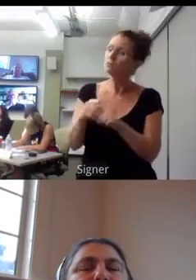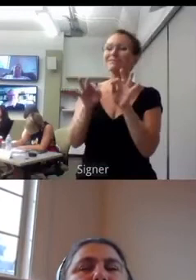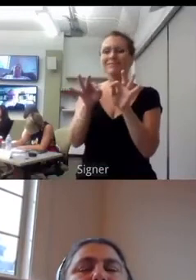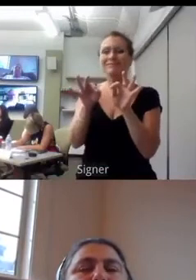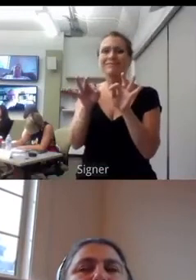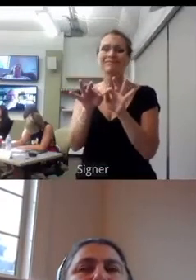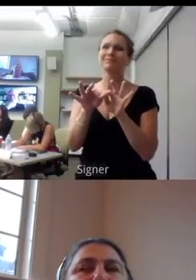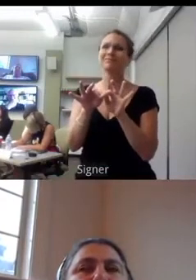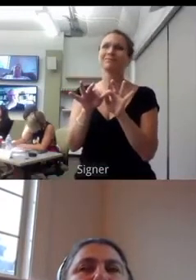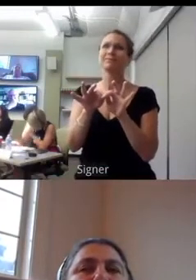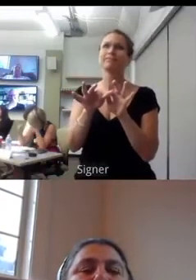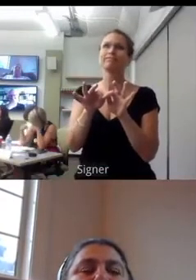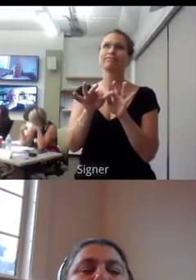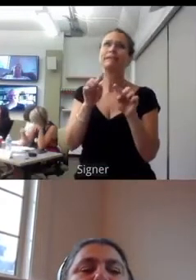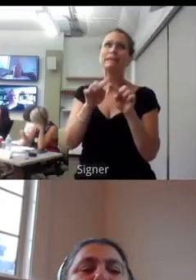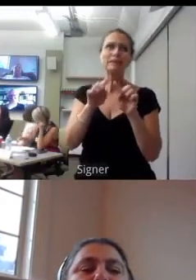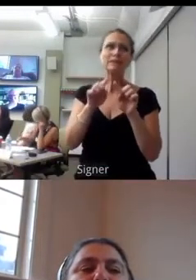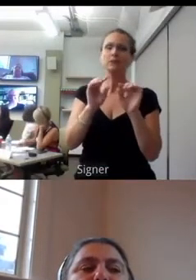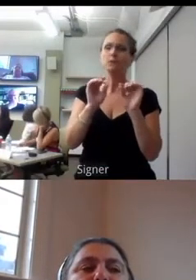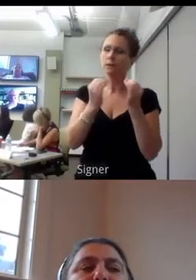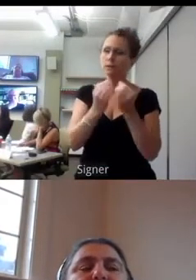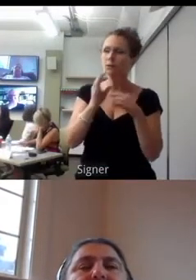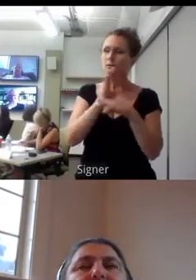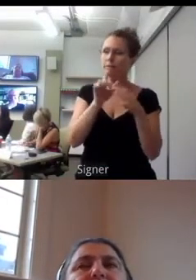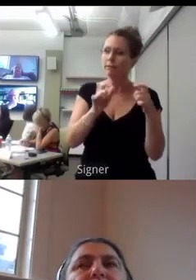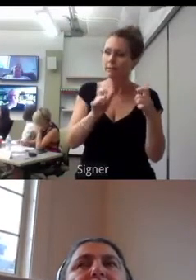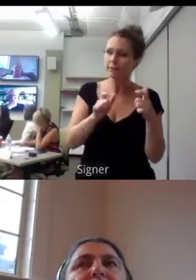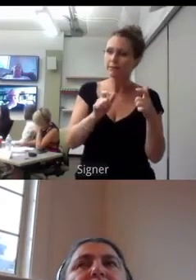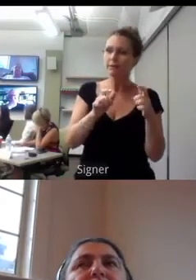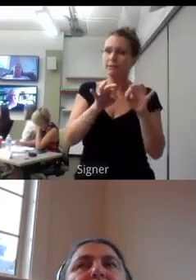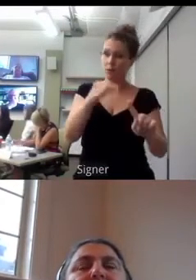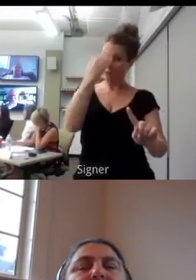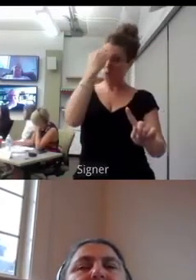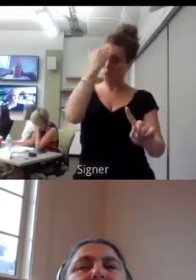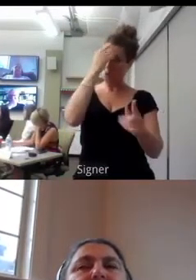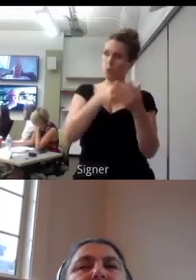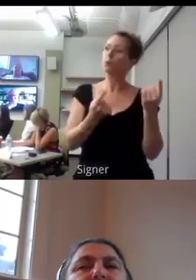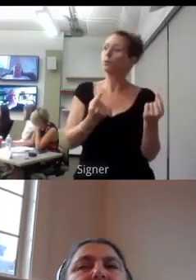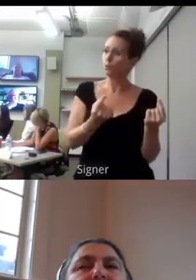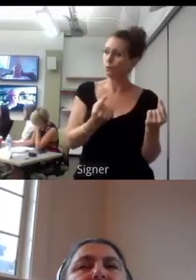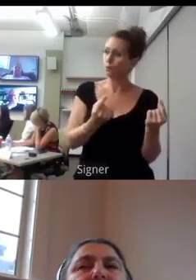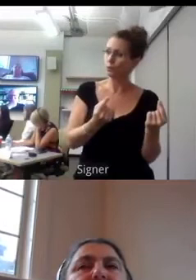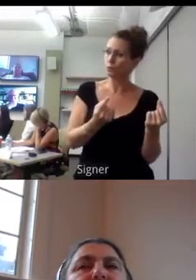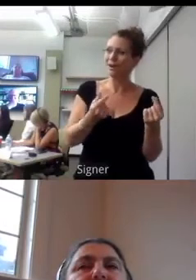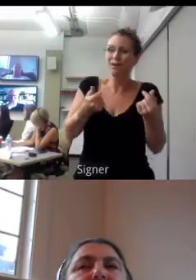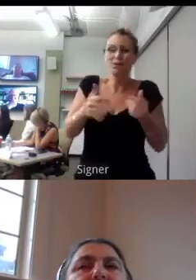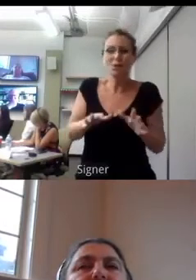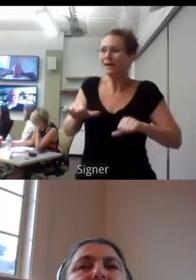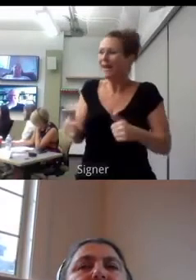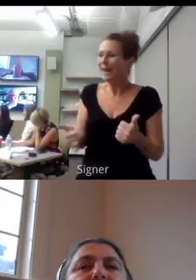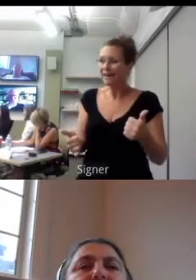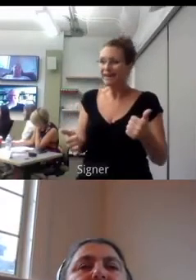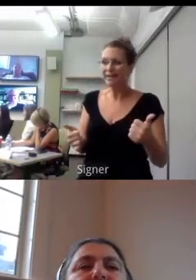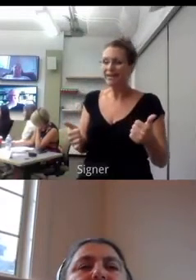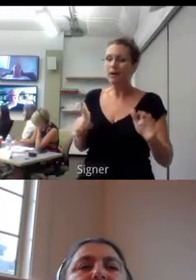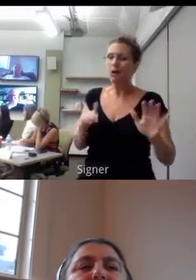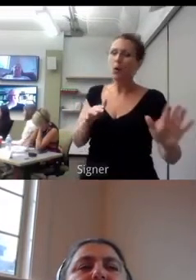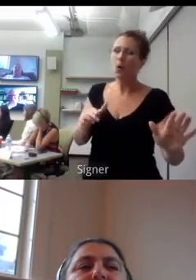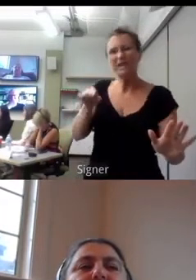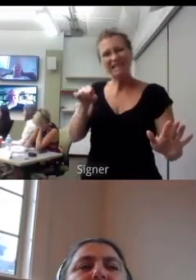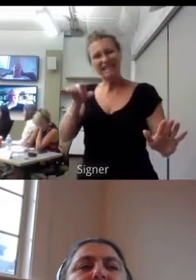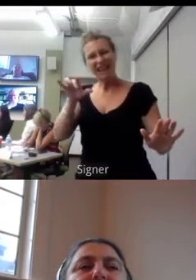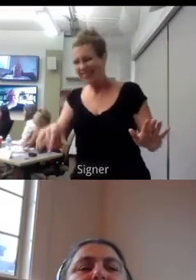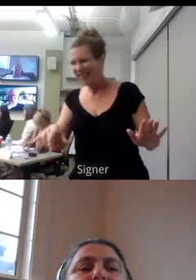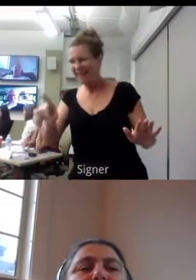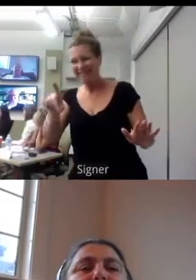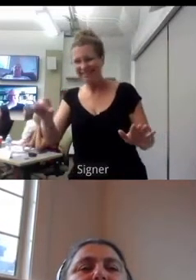got to do, and we don't want to have skirmishes where anyone is saying, oh, that condition, that's not a disability, I don't have to do